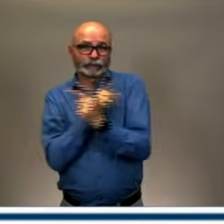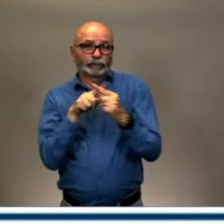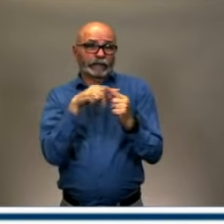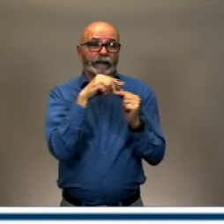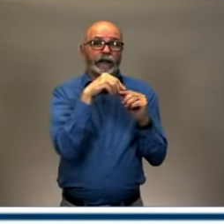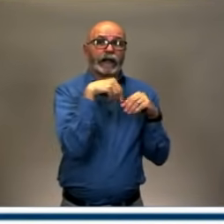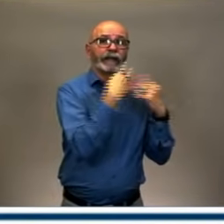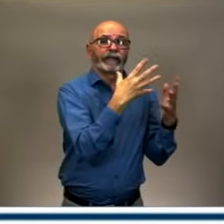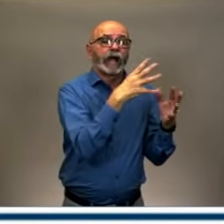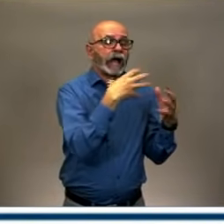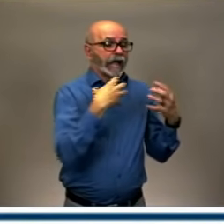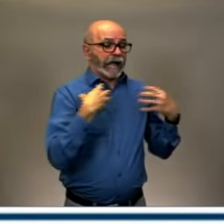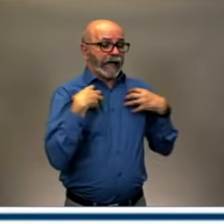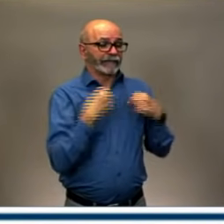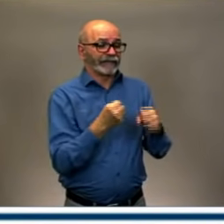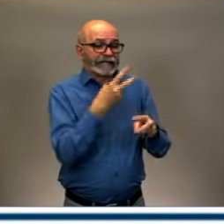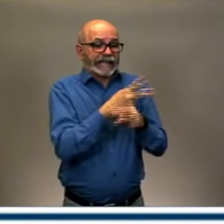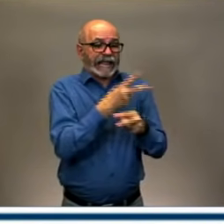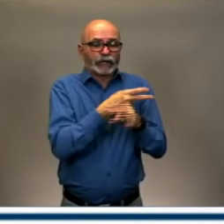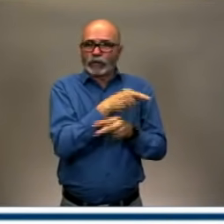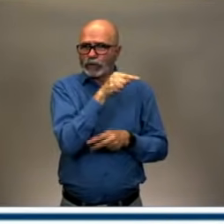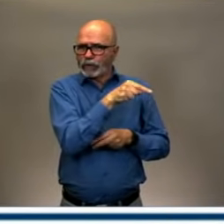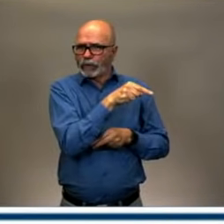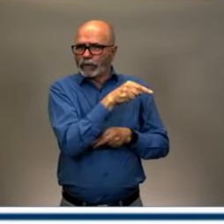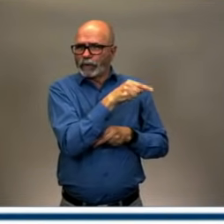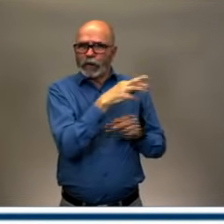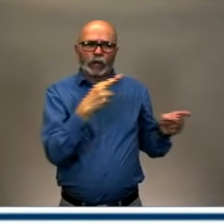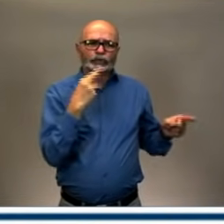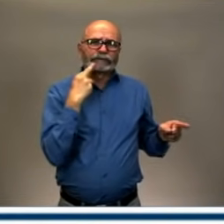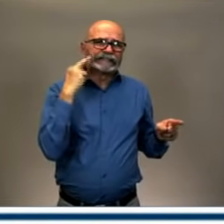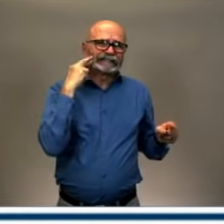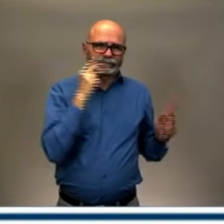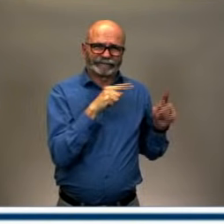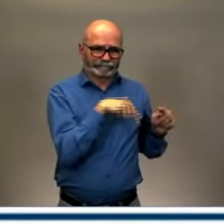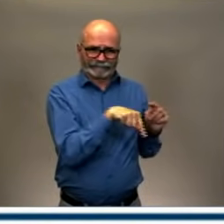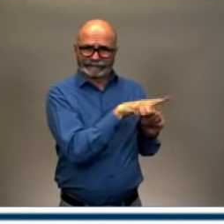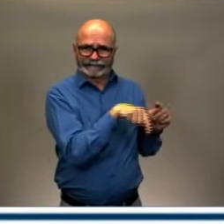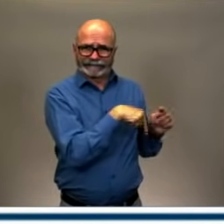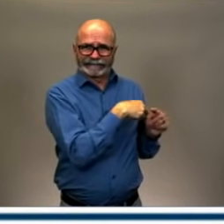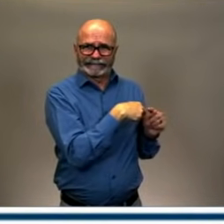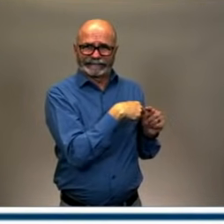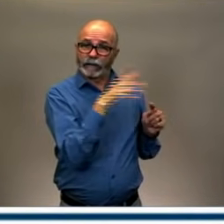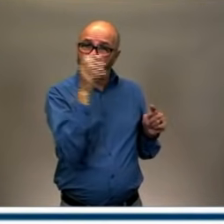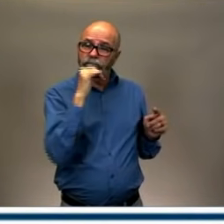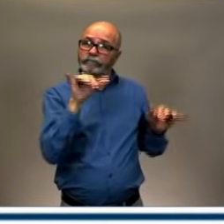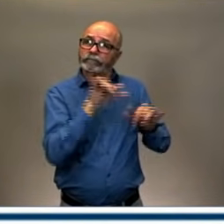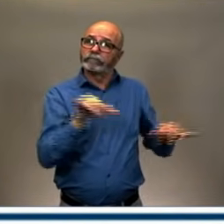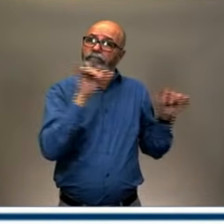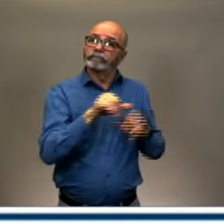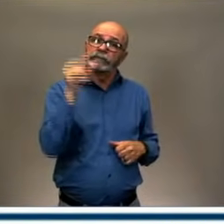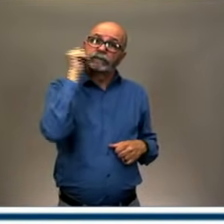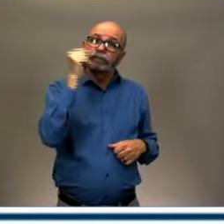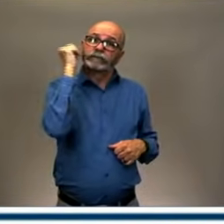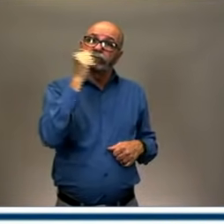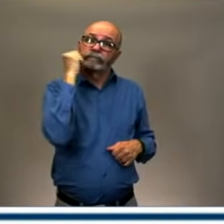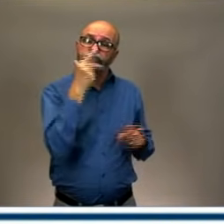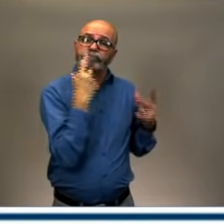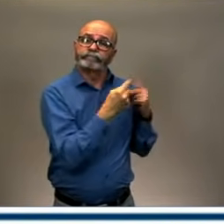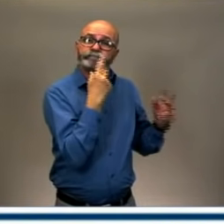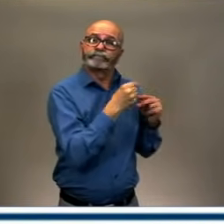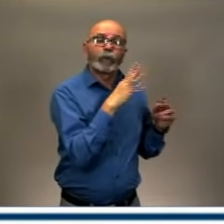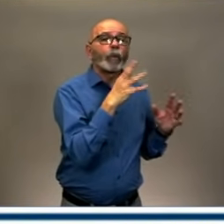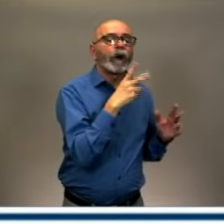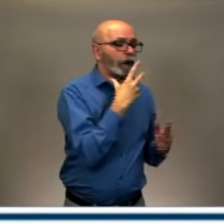and some residents. Is it happening on a day-to-day basis, or is there more space between